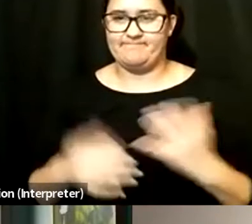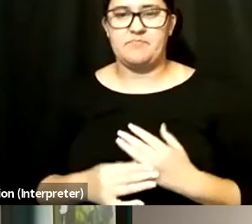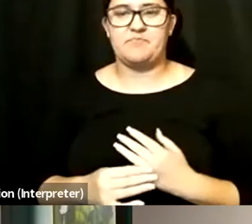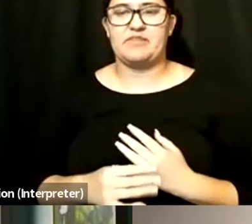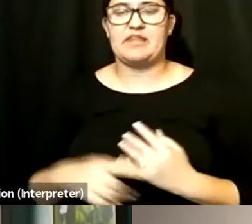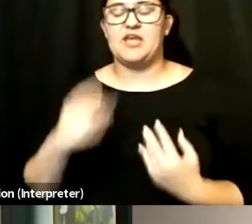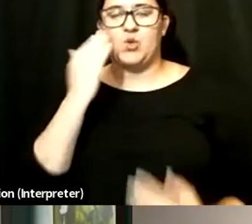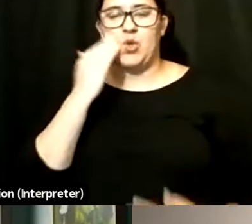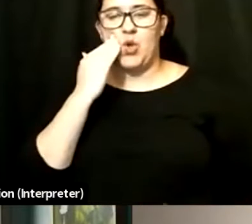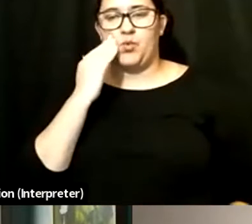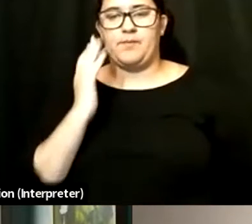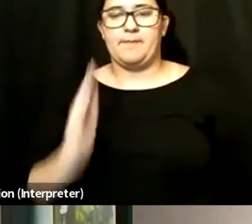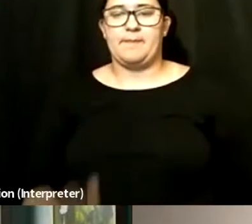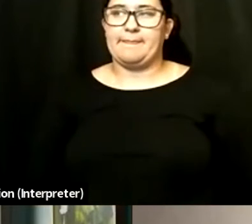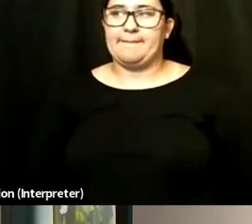know,